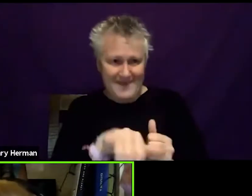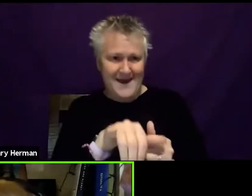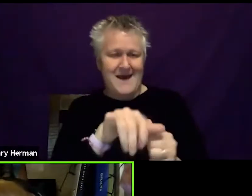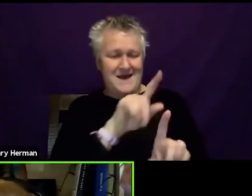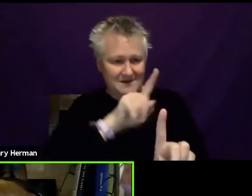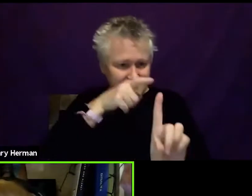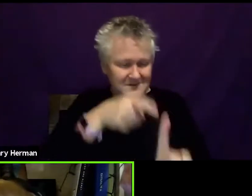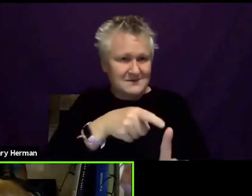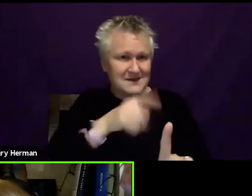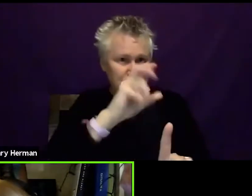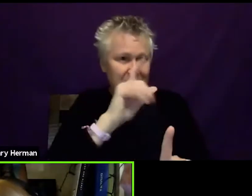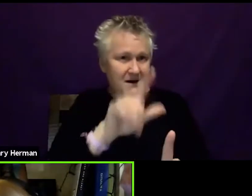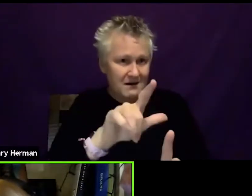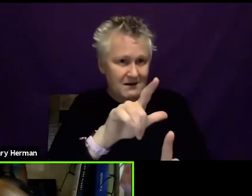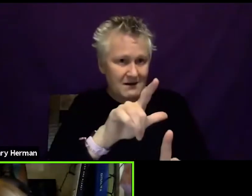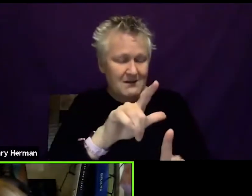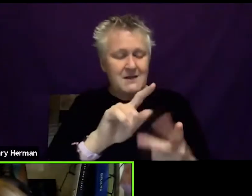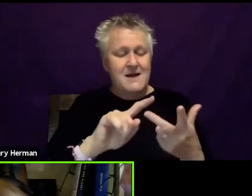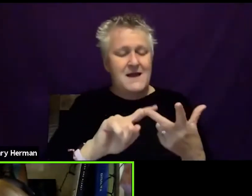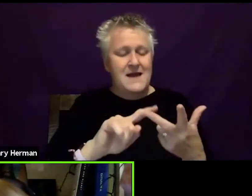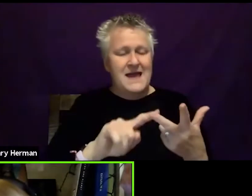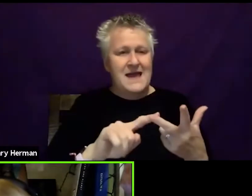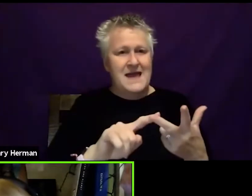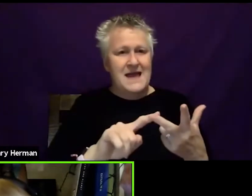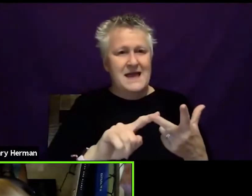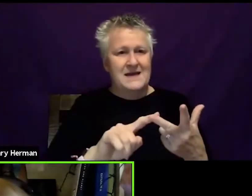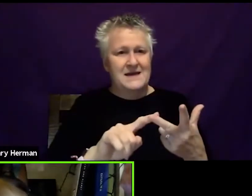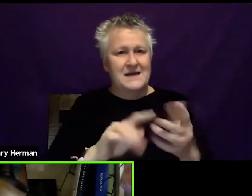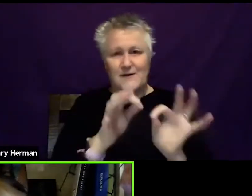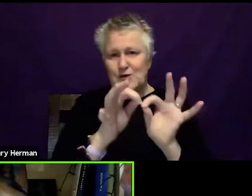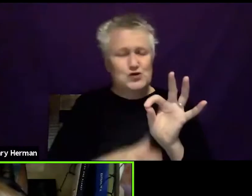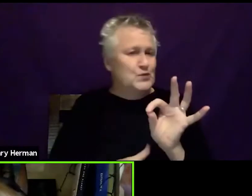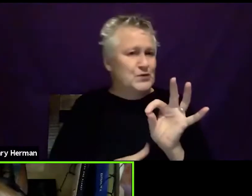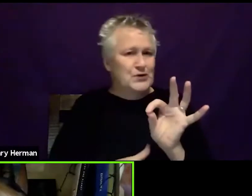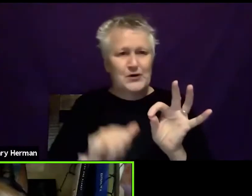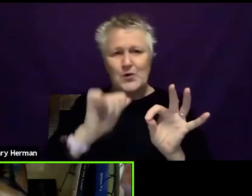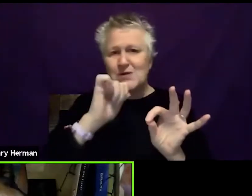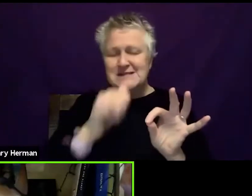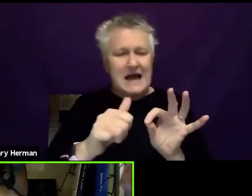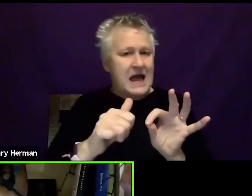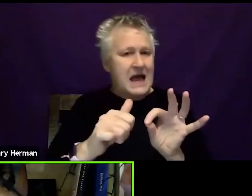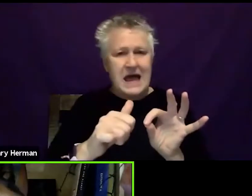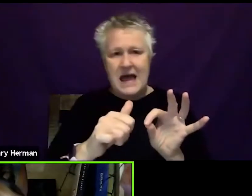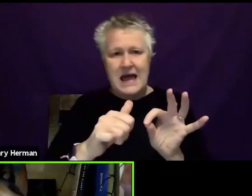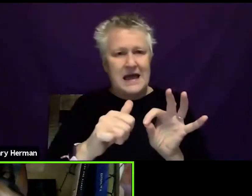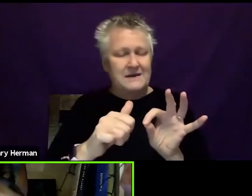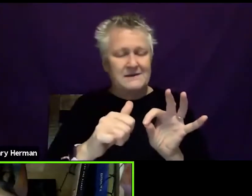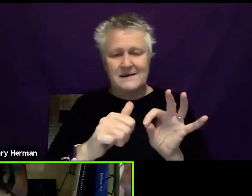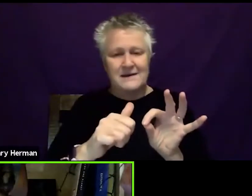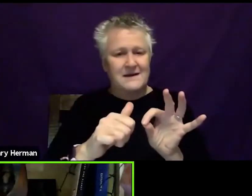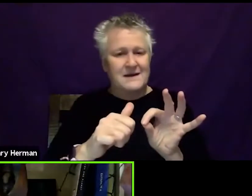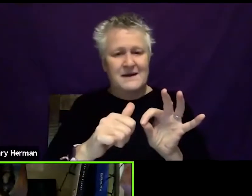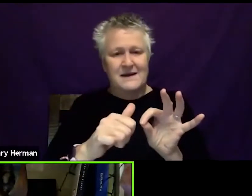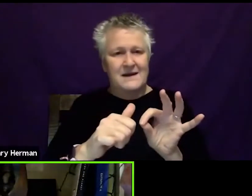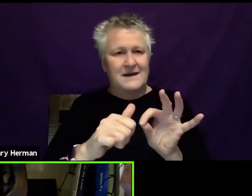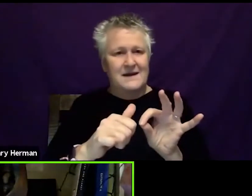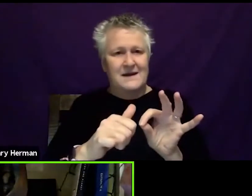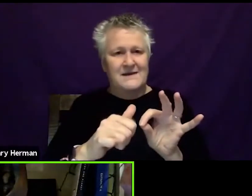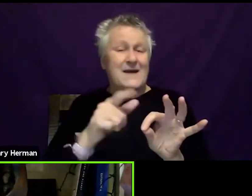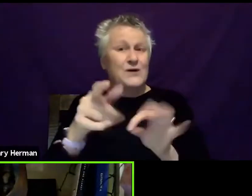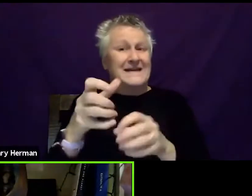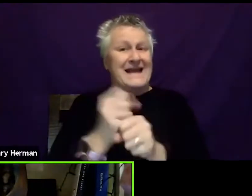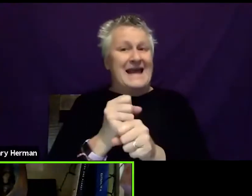the interpreter was not in the room or was not broadcasting live from that space. They were receiving a video